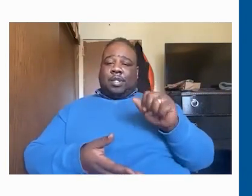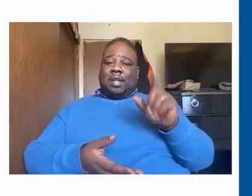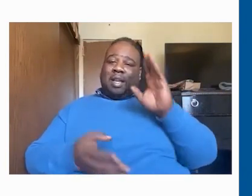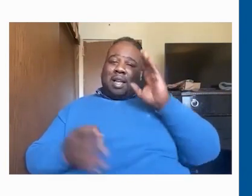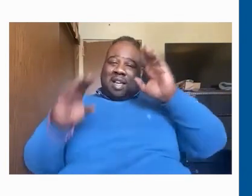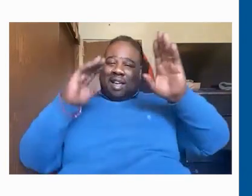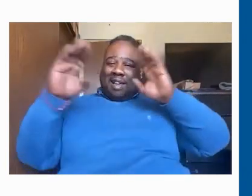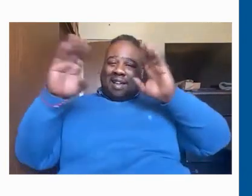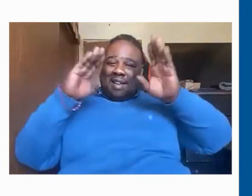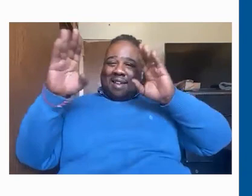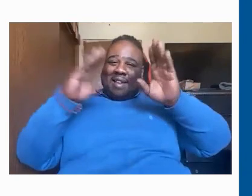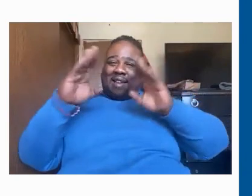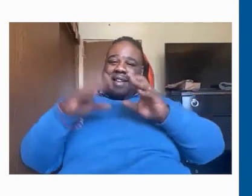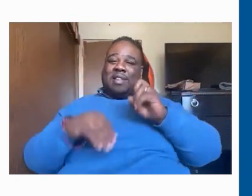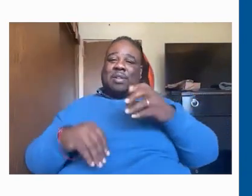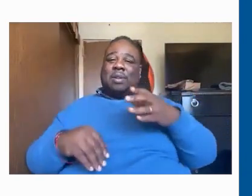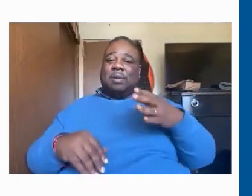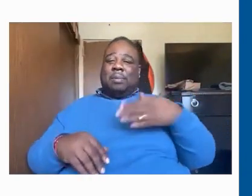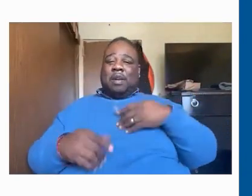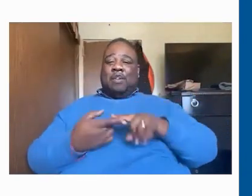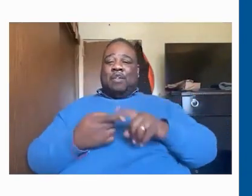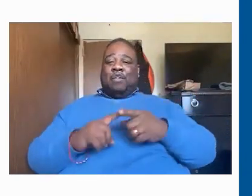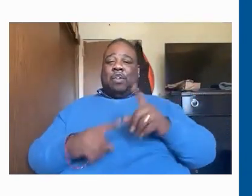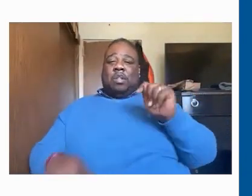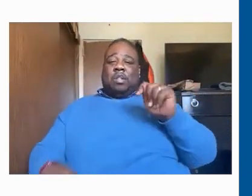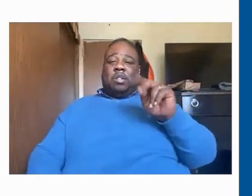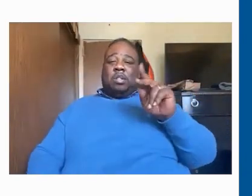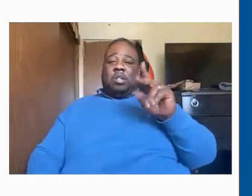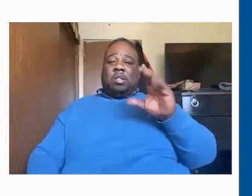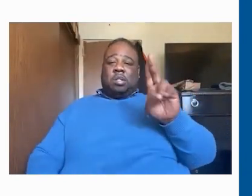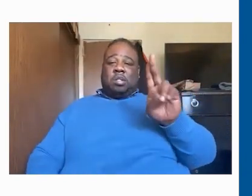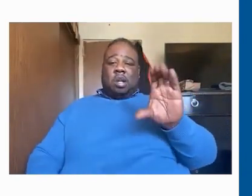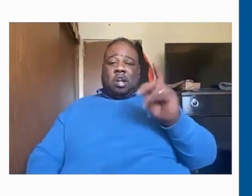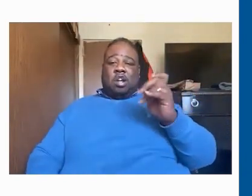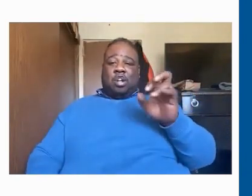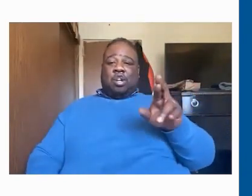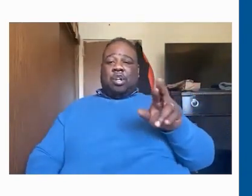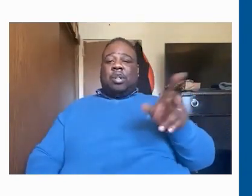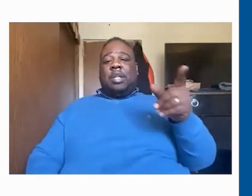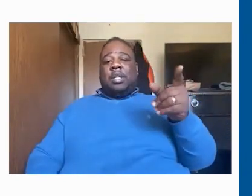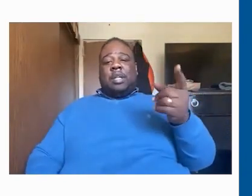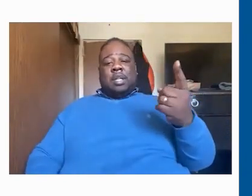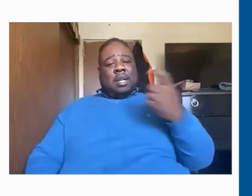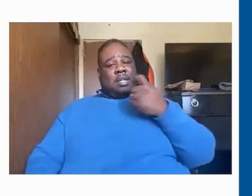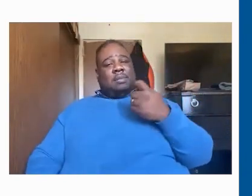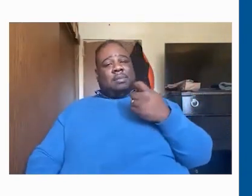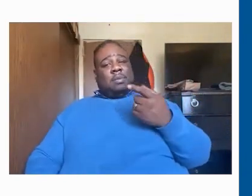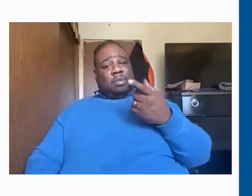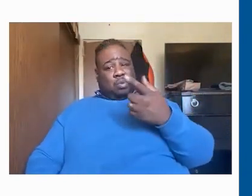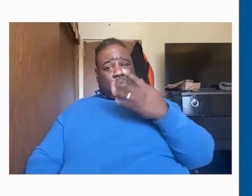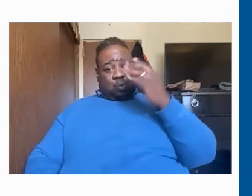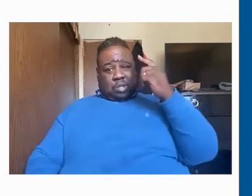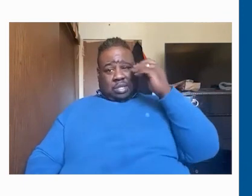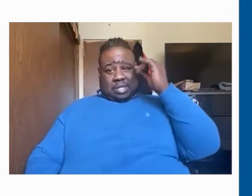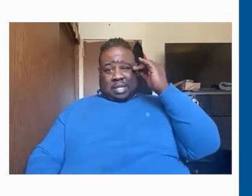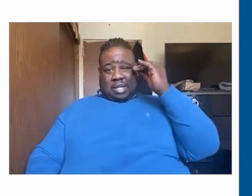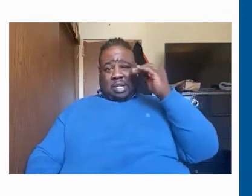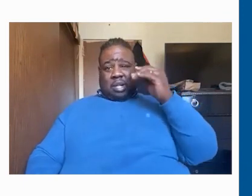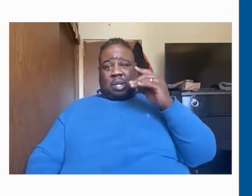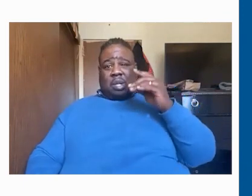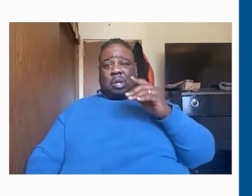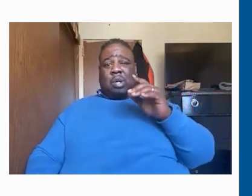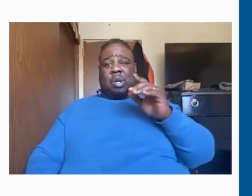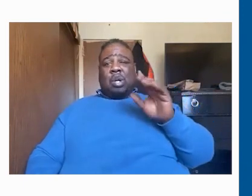Taka. So if you're my friend Taka, he says, this question is from Matthew. Do you think hurricane season will be moved back or moved forward due to